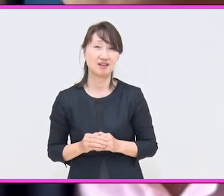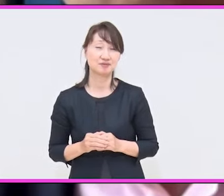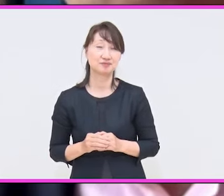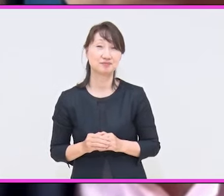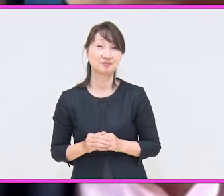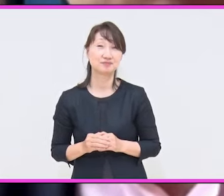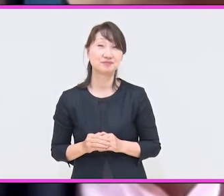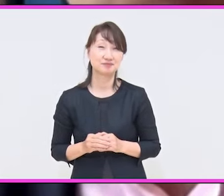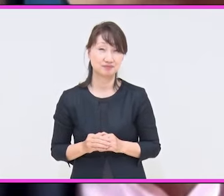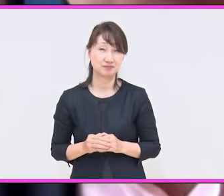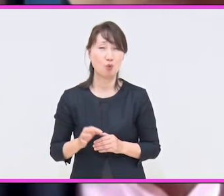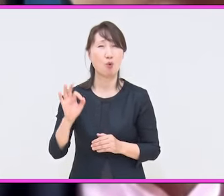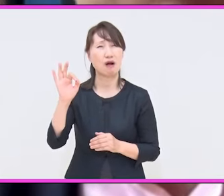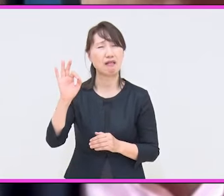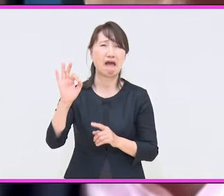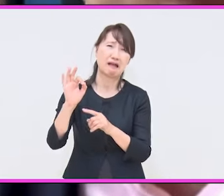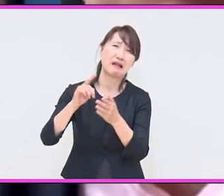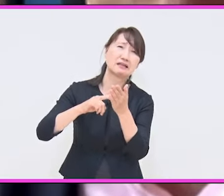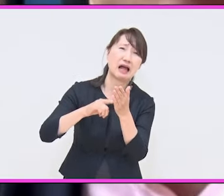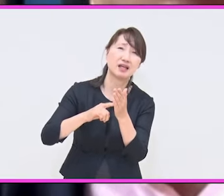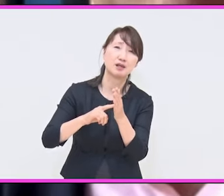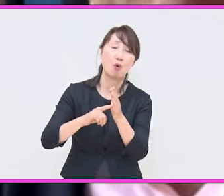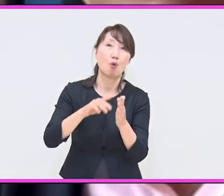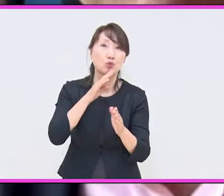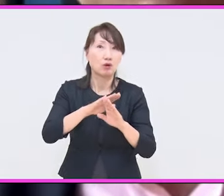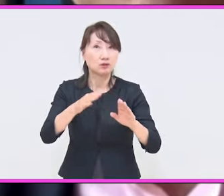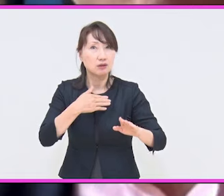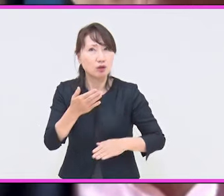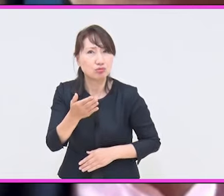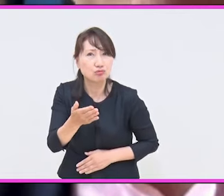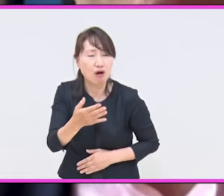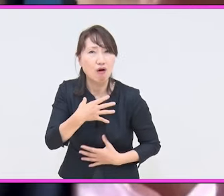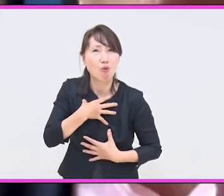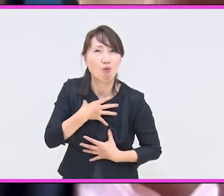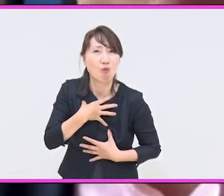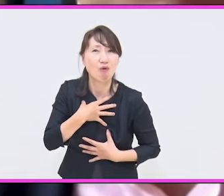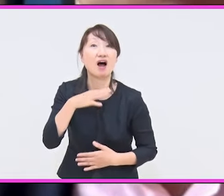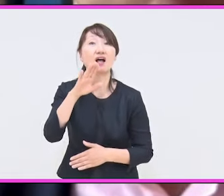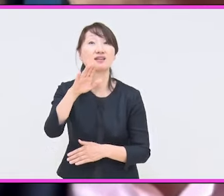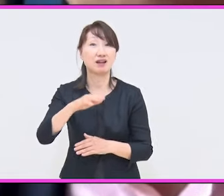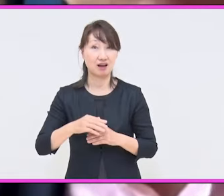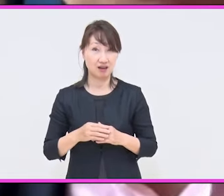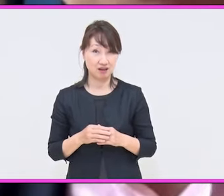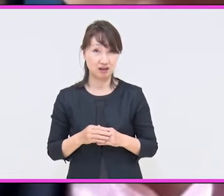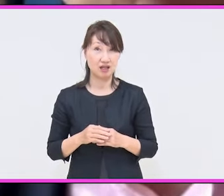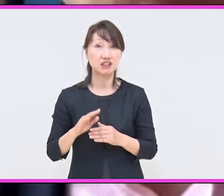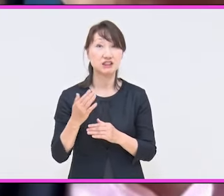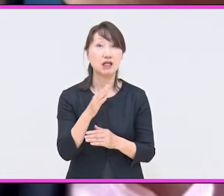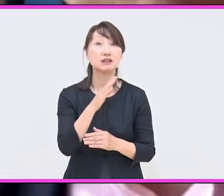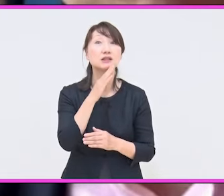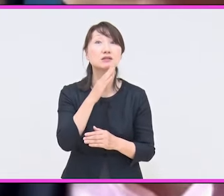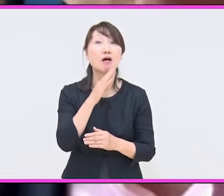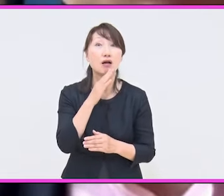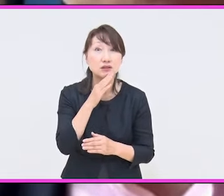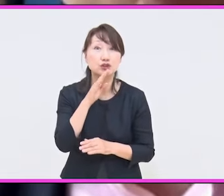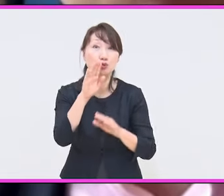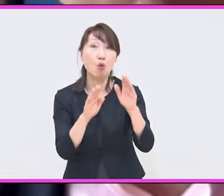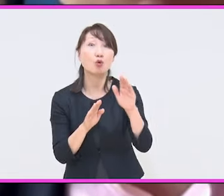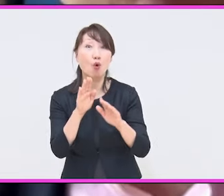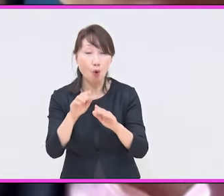There were issues regarding the whole funding of the games, whether it was going to take place or not. But actually, once the